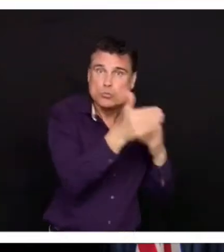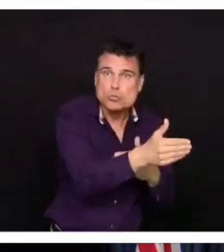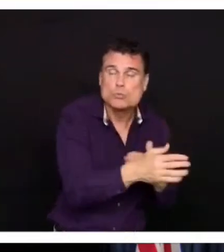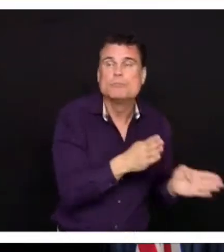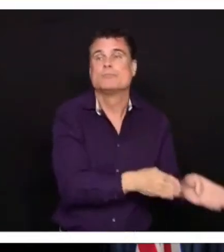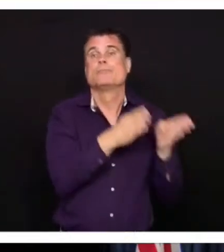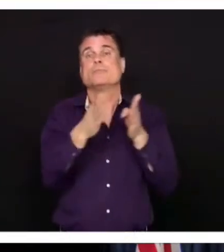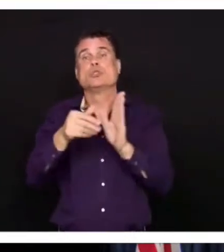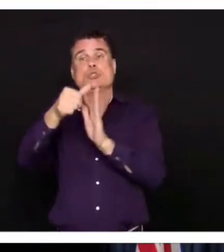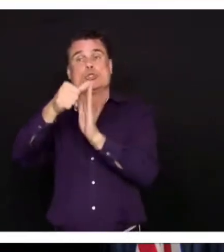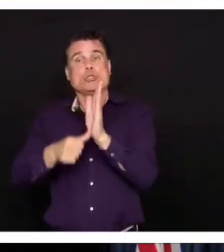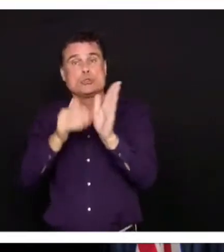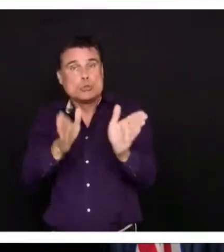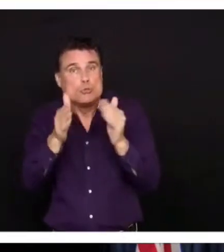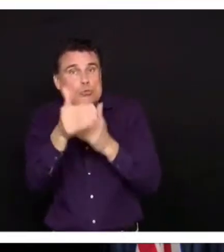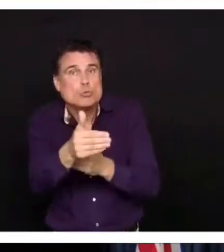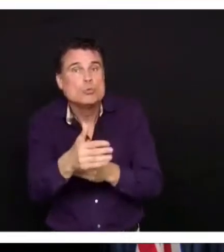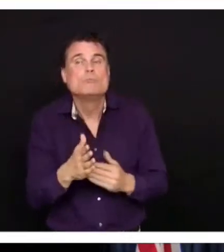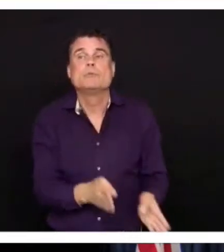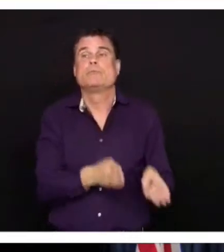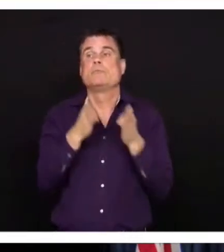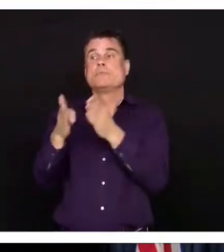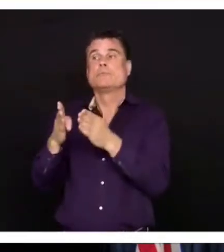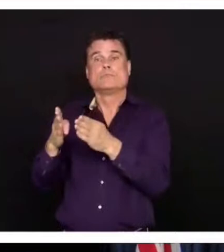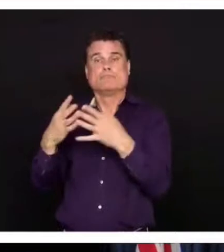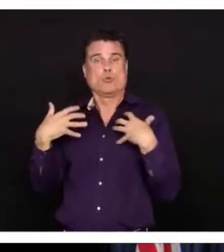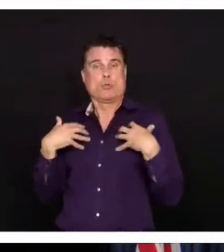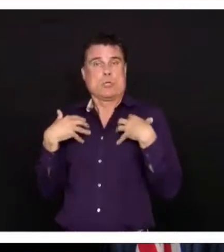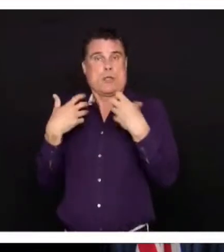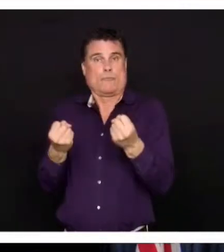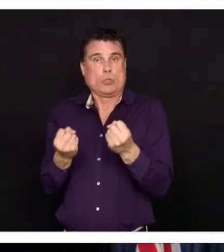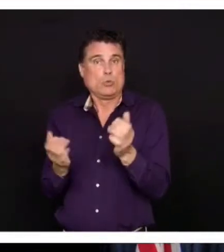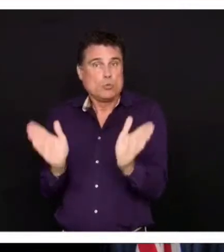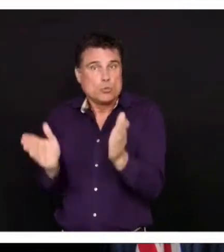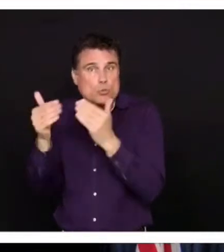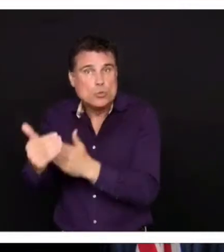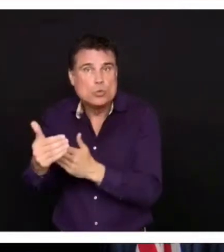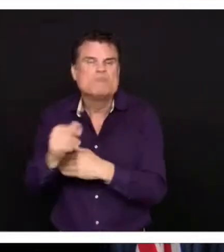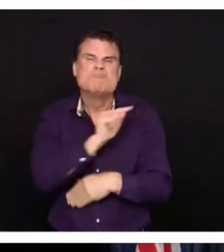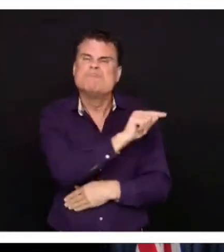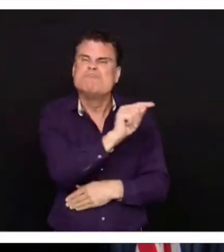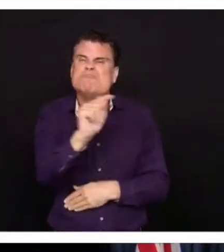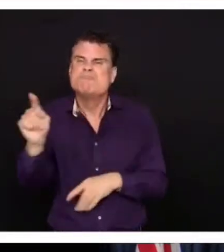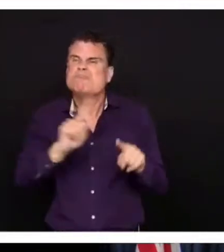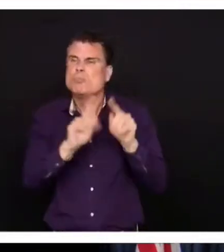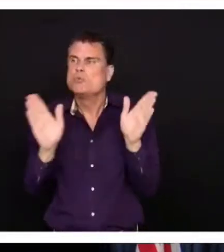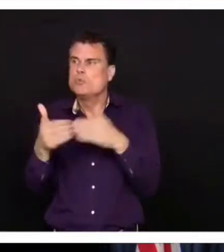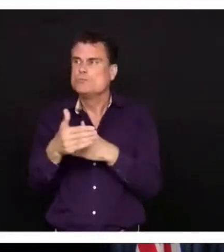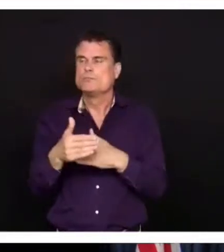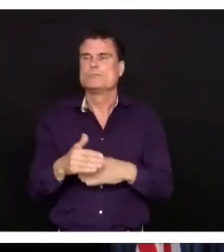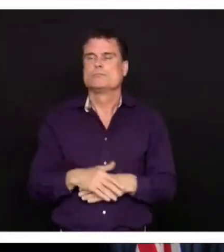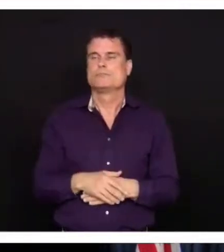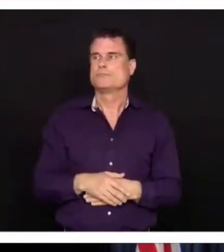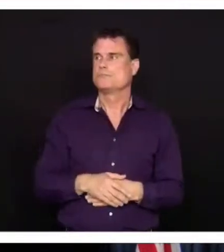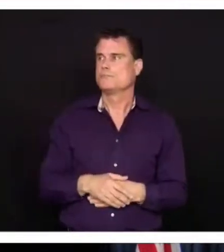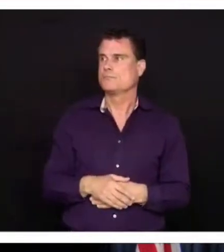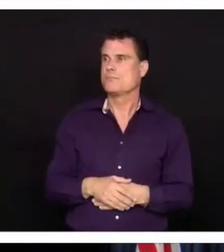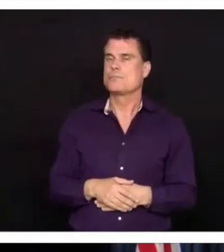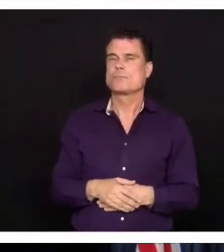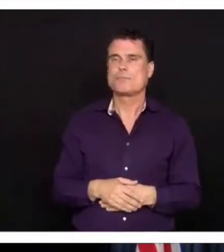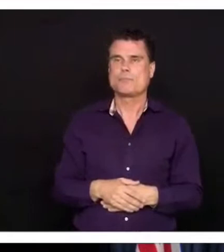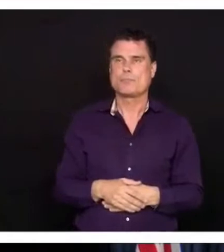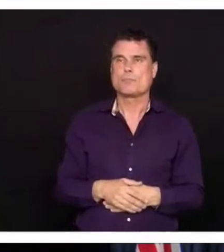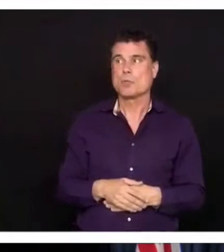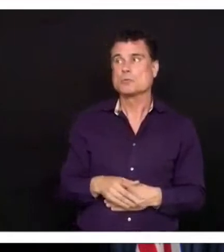the census data that we have. This is based on the April 13-14 data, which was 58 critical care COVID-19 cases